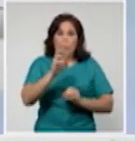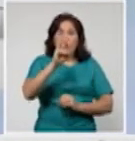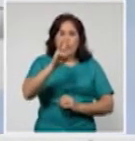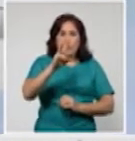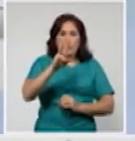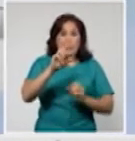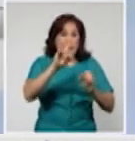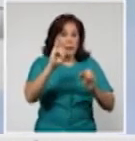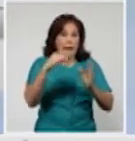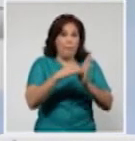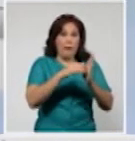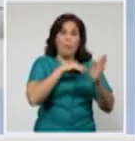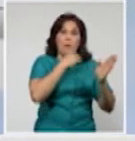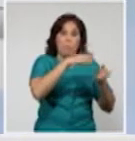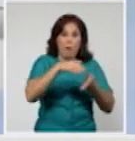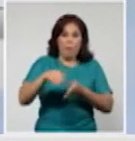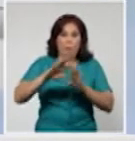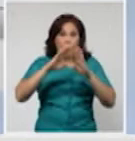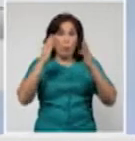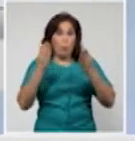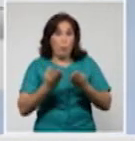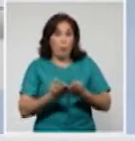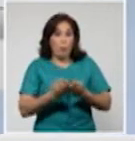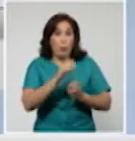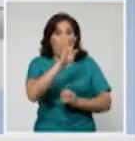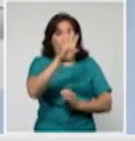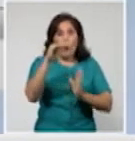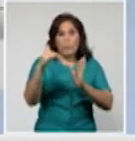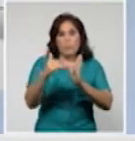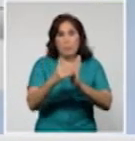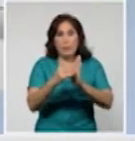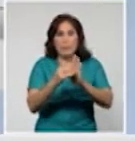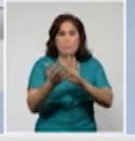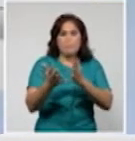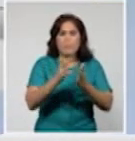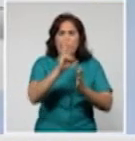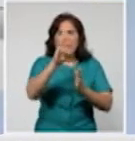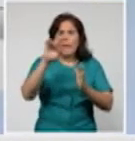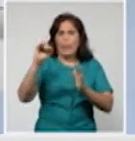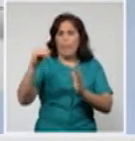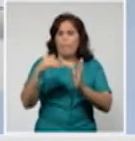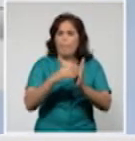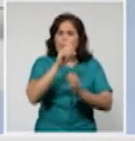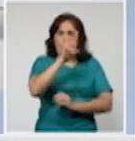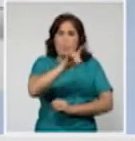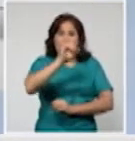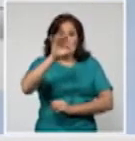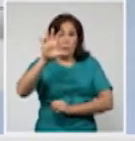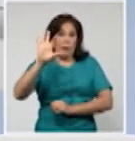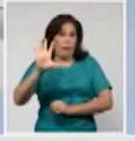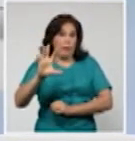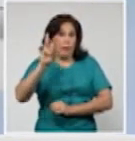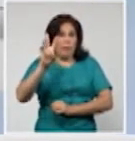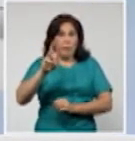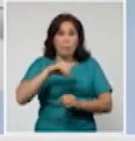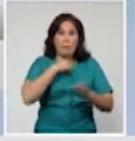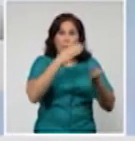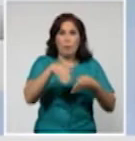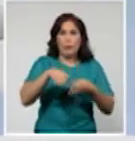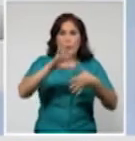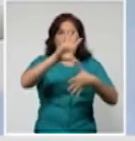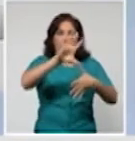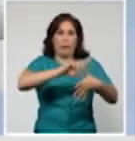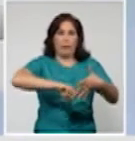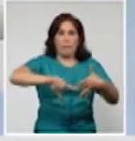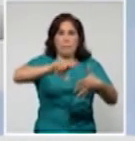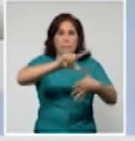53.33% of all COVID-19 cases. Of the over 6,000 COVID-19